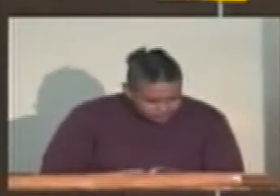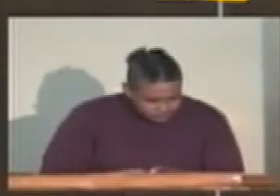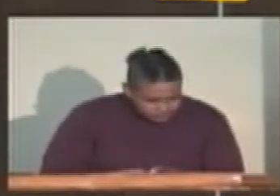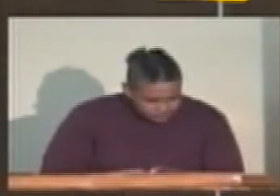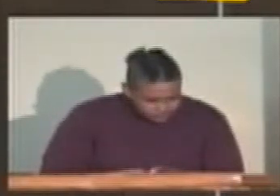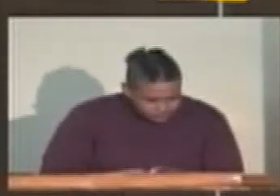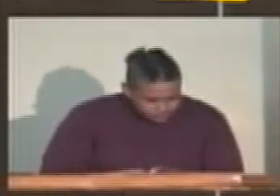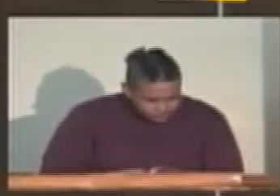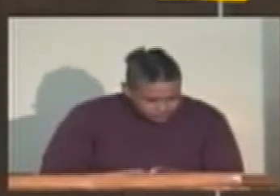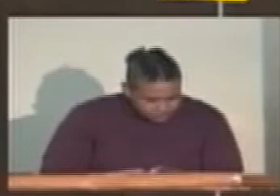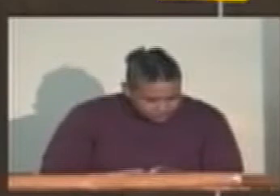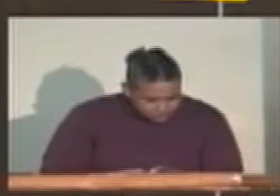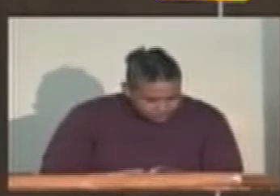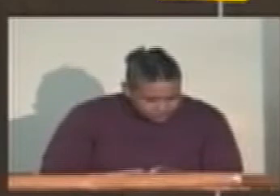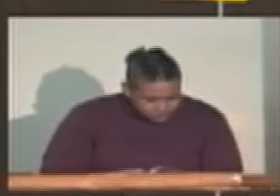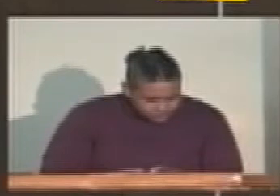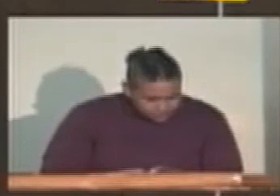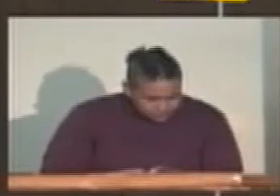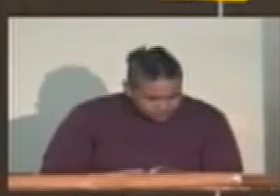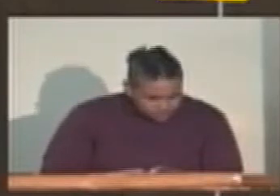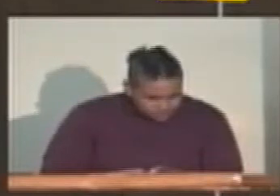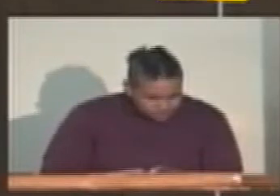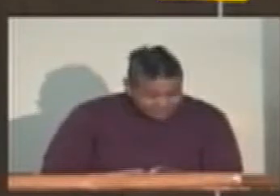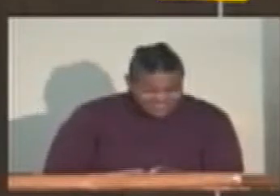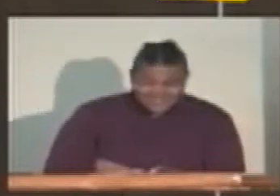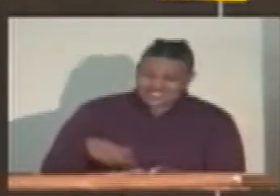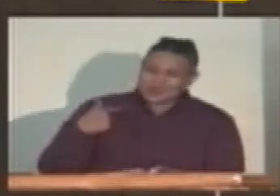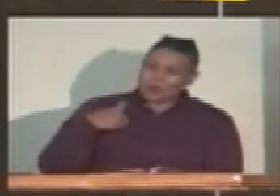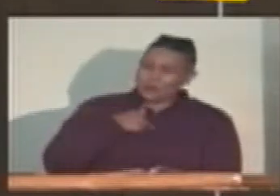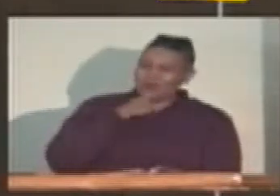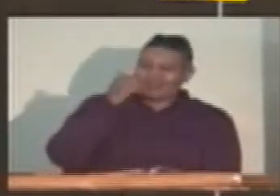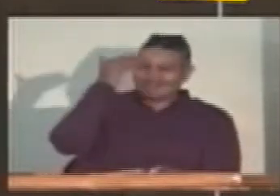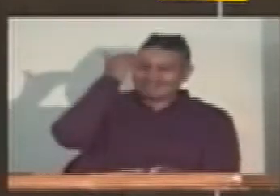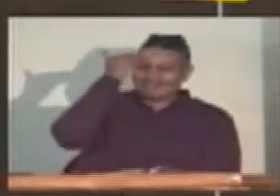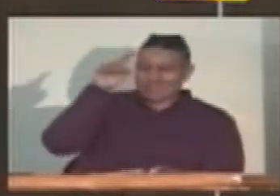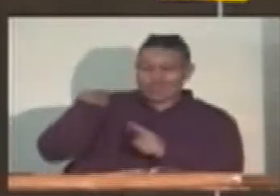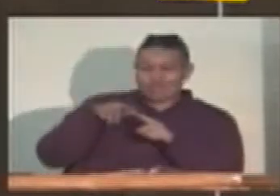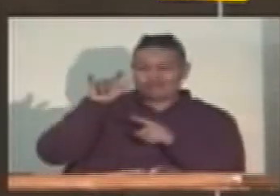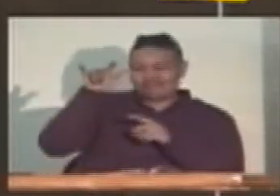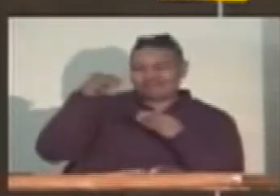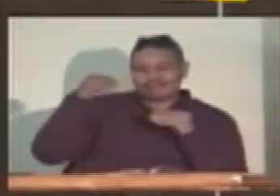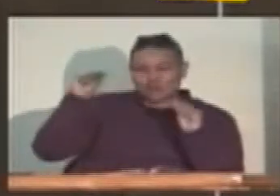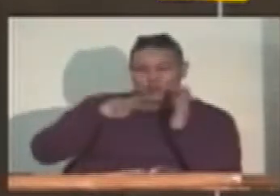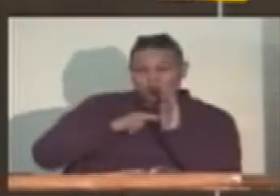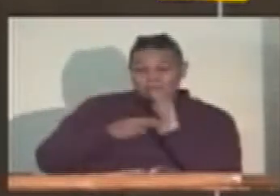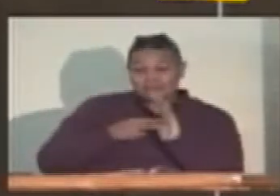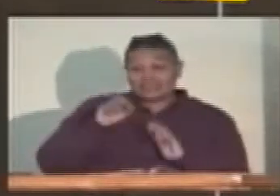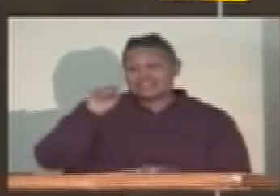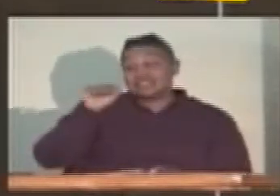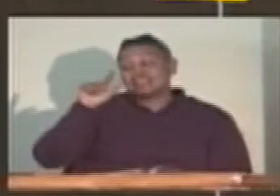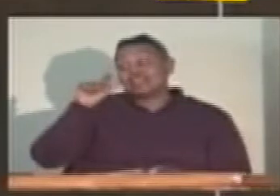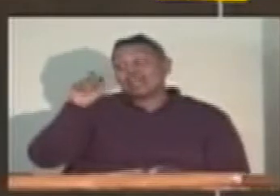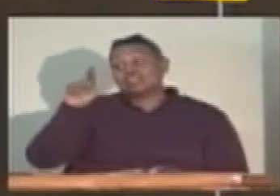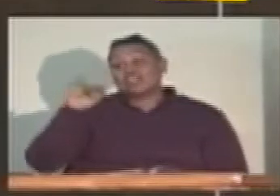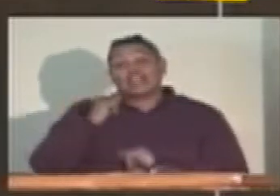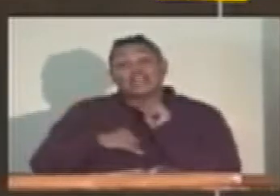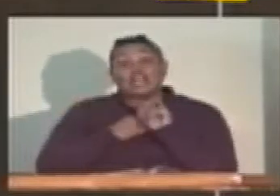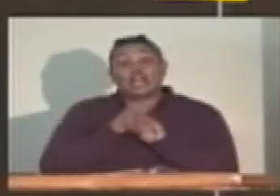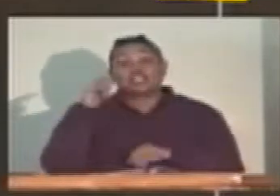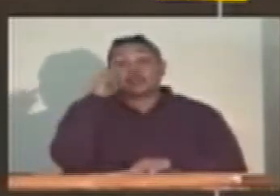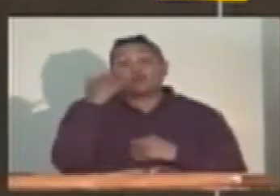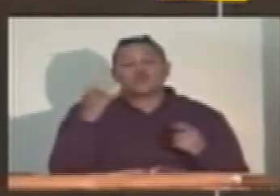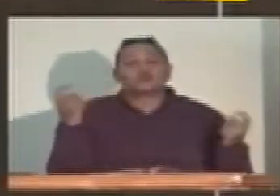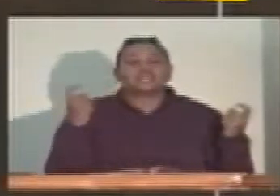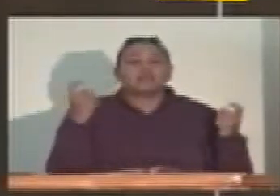not novices at airport divestment, Mr. Speaker. As the Sangster International Airport in Montego Bay is now celebrating